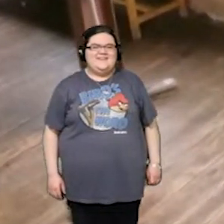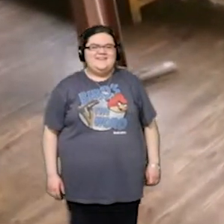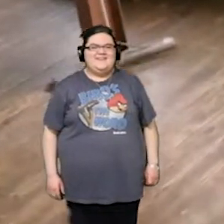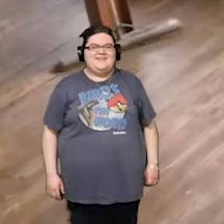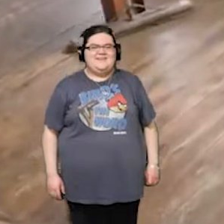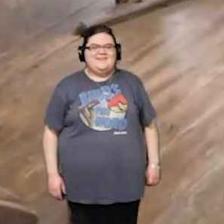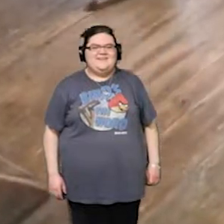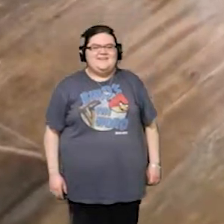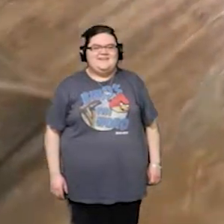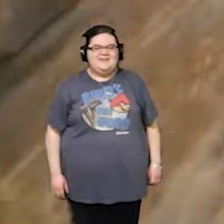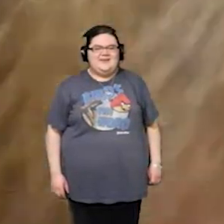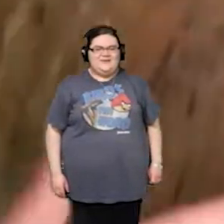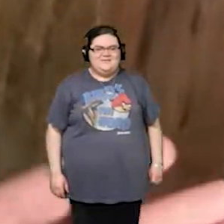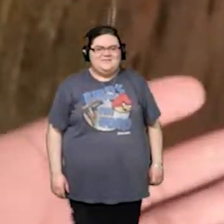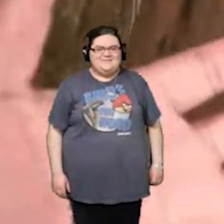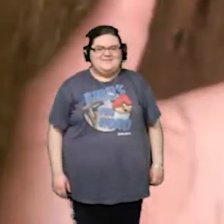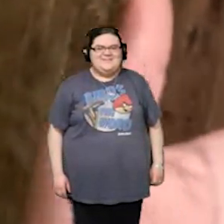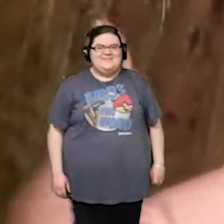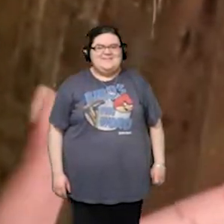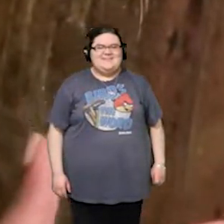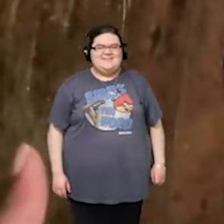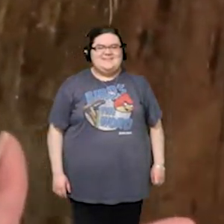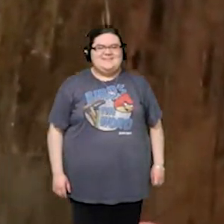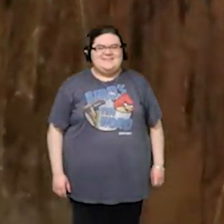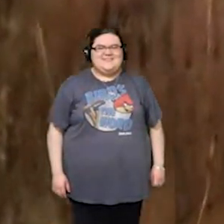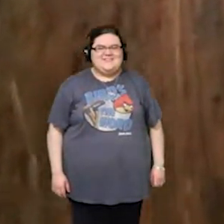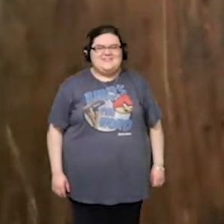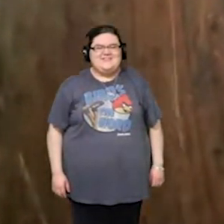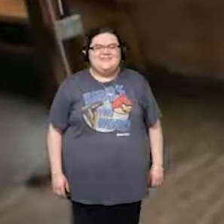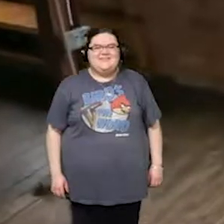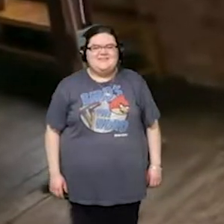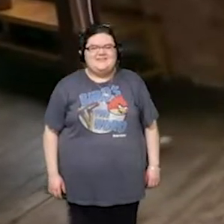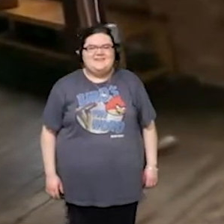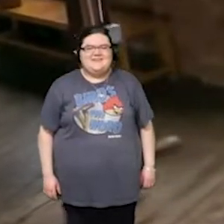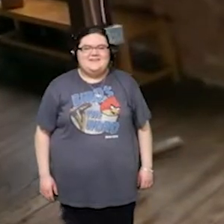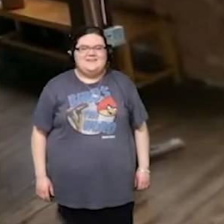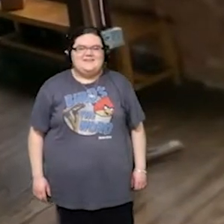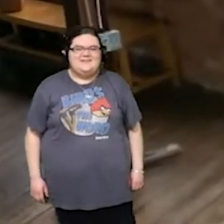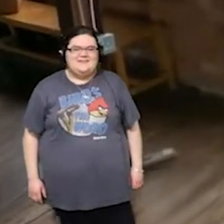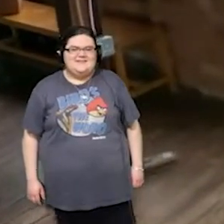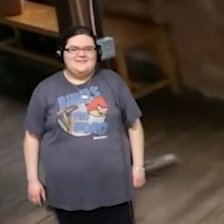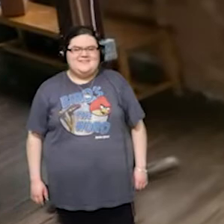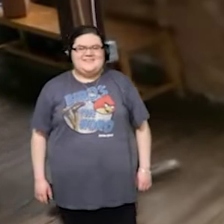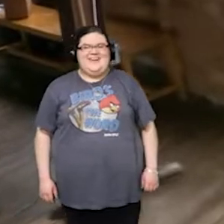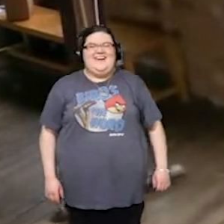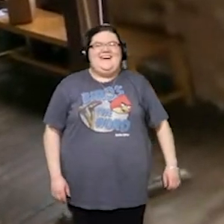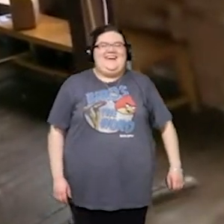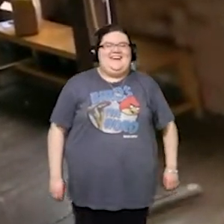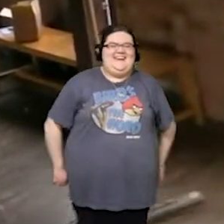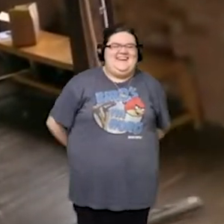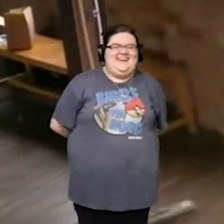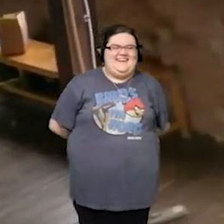not. Feel it. Does that not feel? Oh, but you just let off the Da Vinci. All right, free Da Vinci for anyone who wants it.